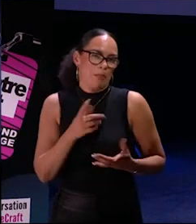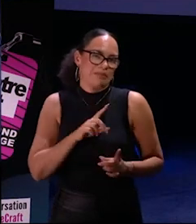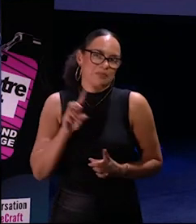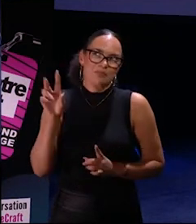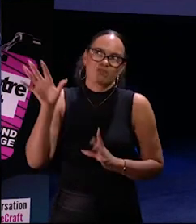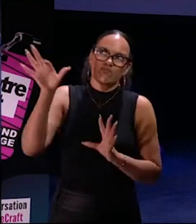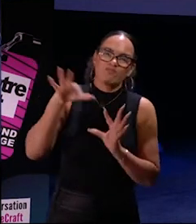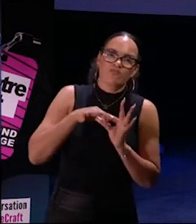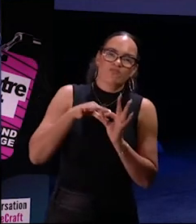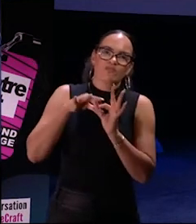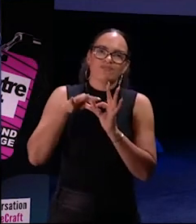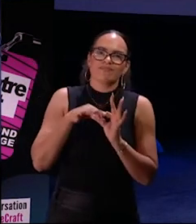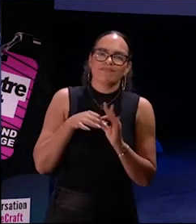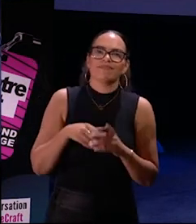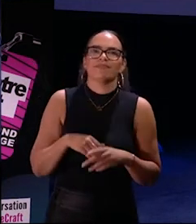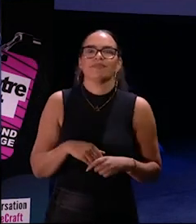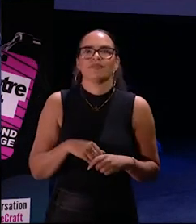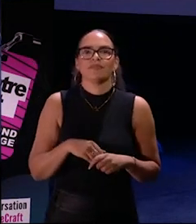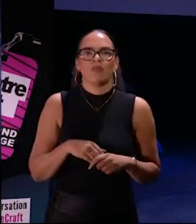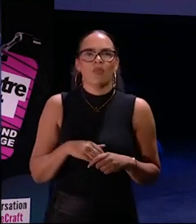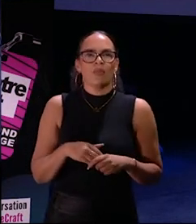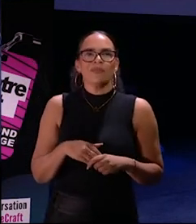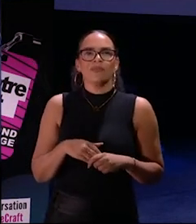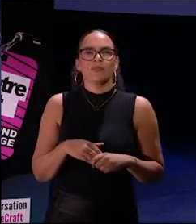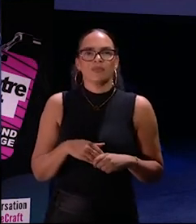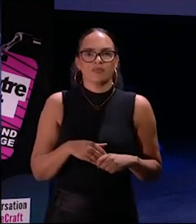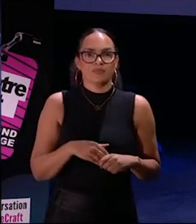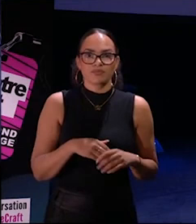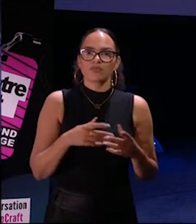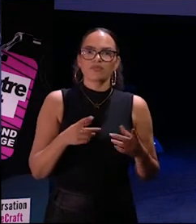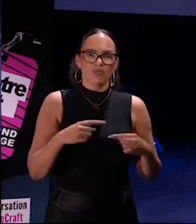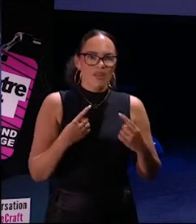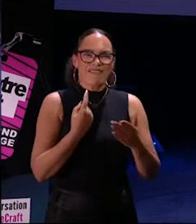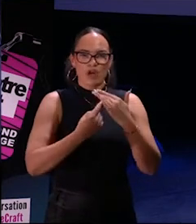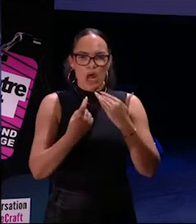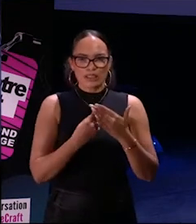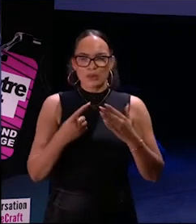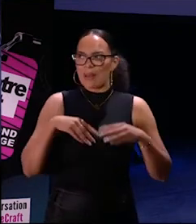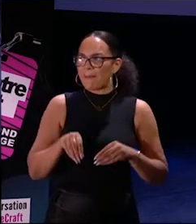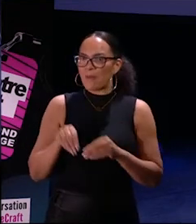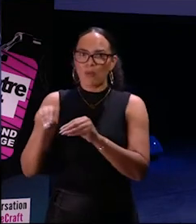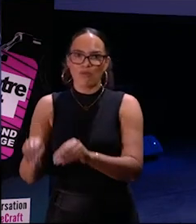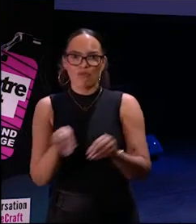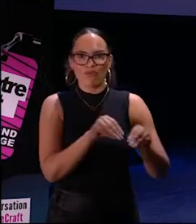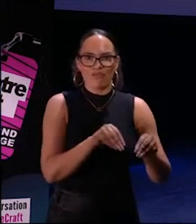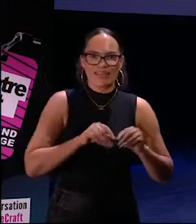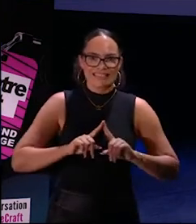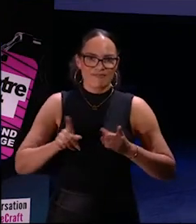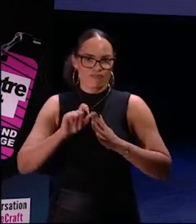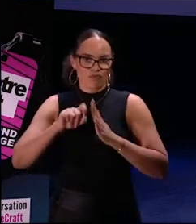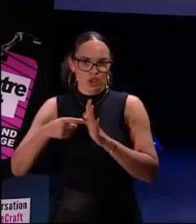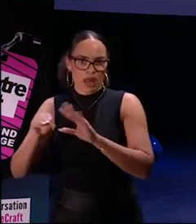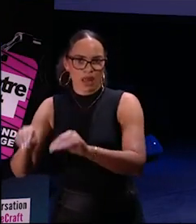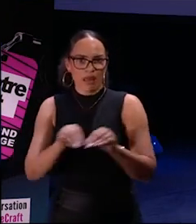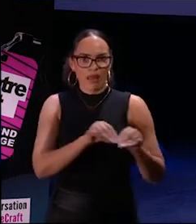that very flexibility that we have, that kind of fleet thing where we move from project to project, also makes us vulnerable. And, you know, you might be that